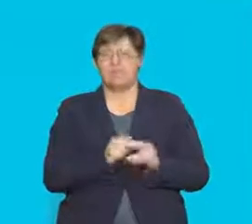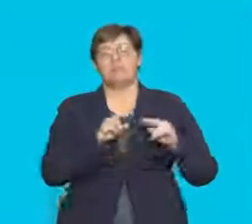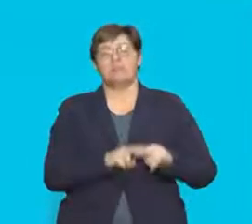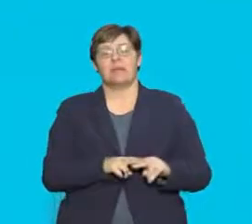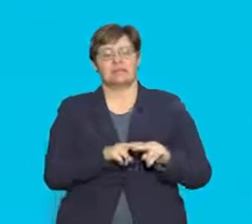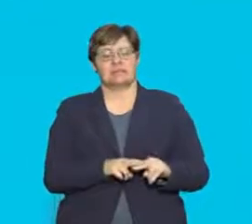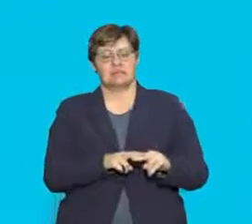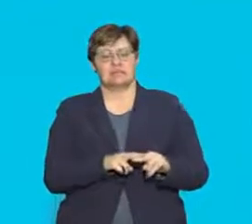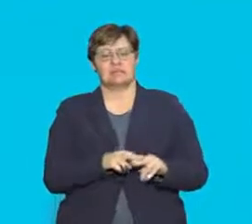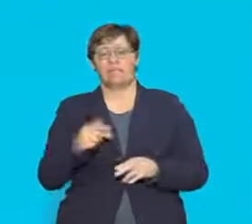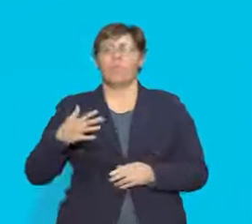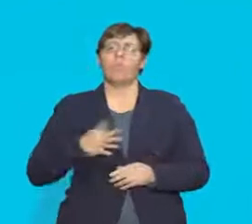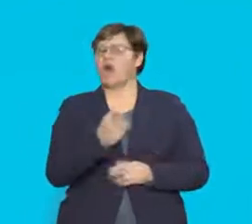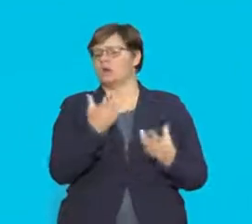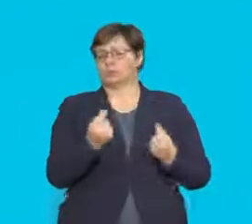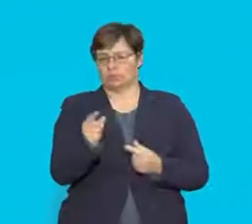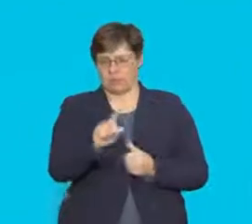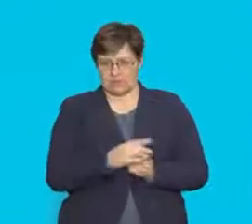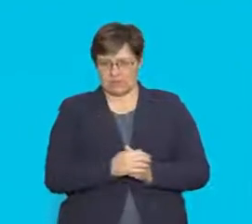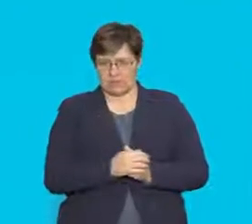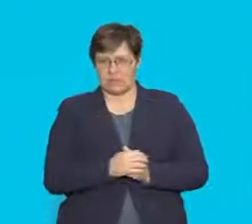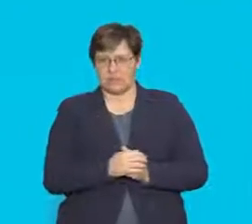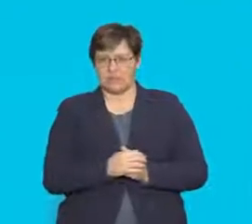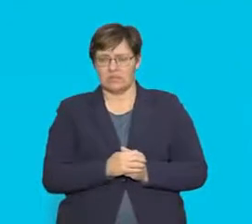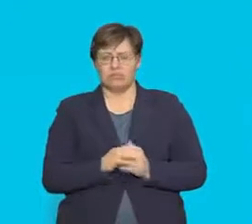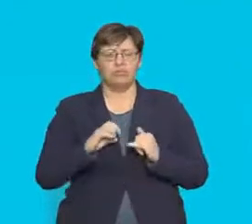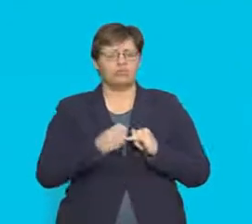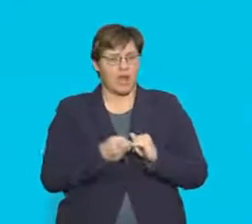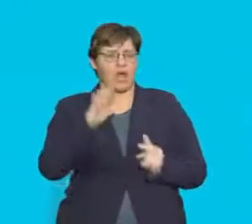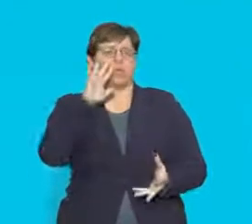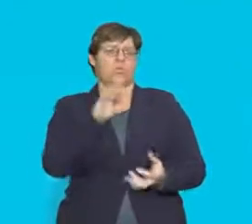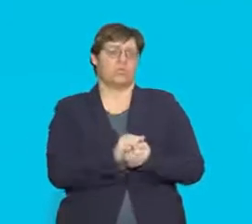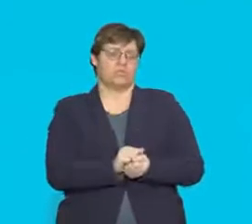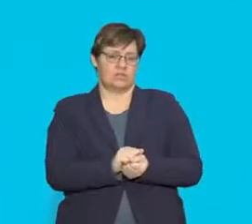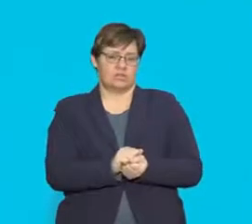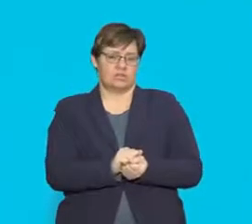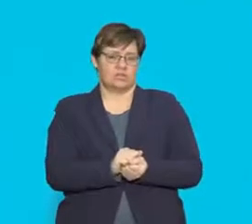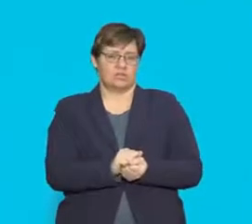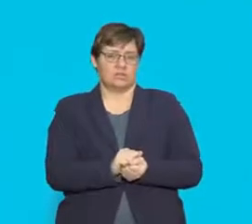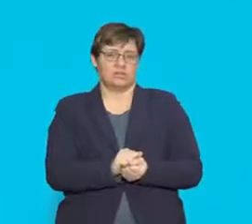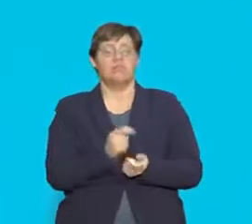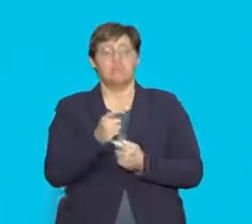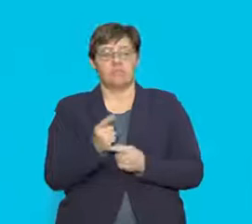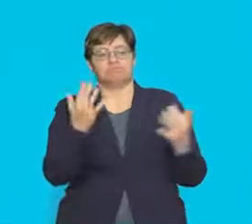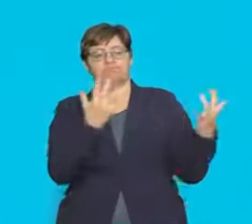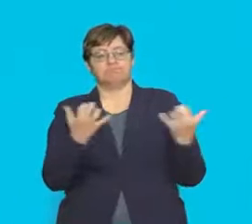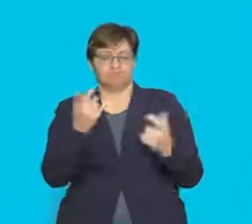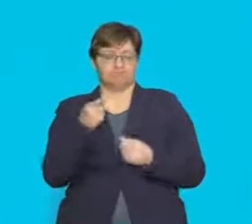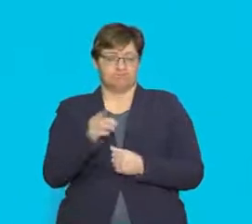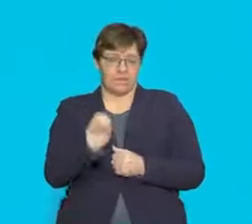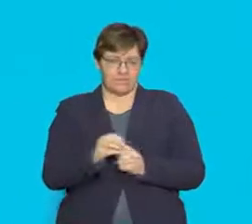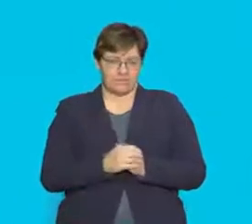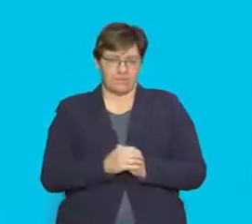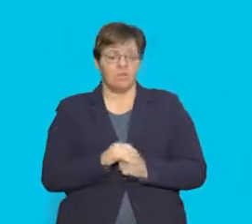depending on what they wanted you to do. So you always need to try and make a conclusion from what you have calculated, because at